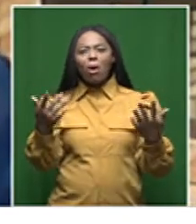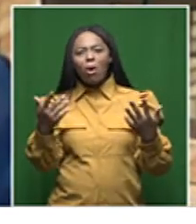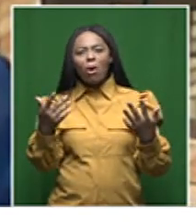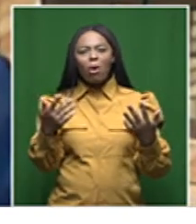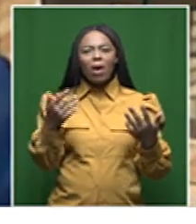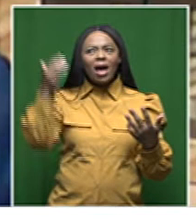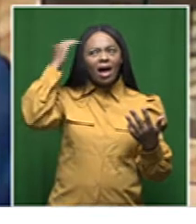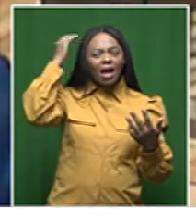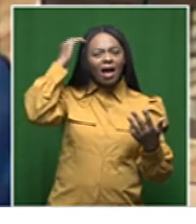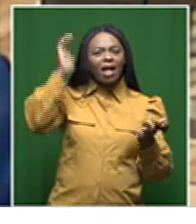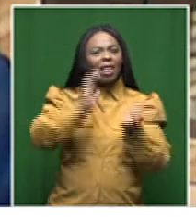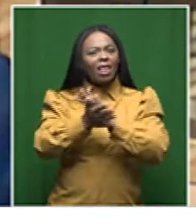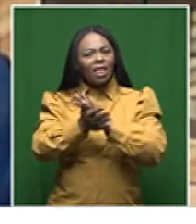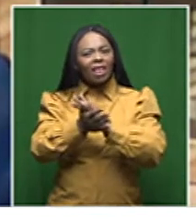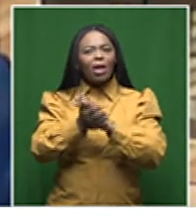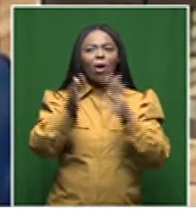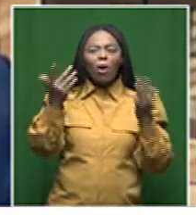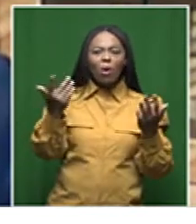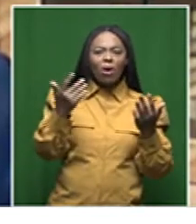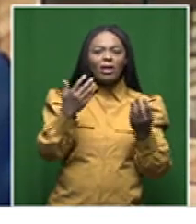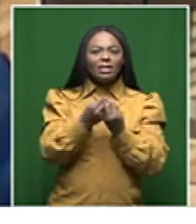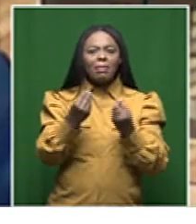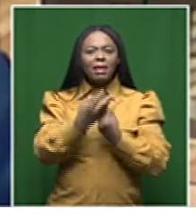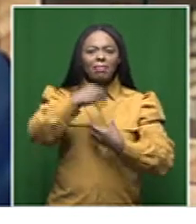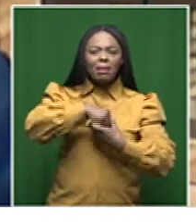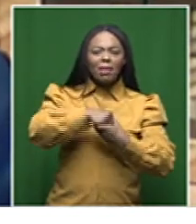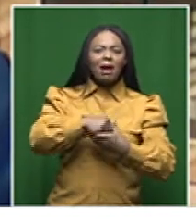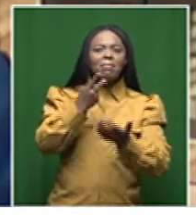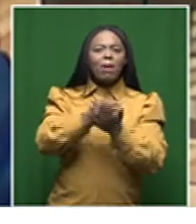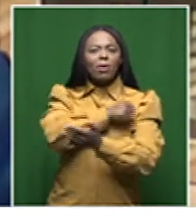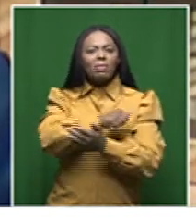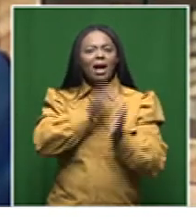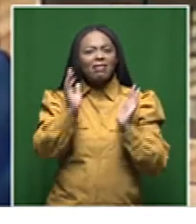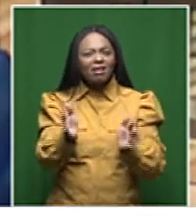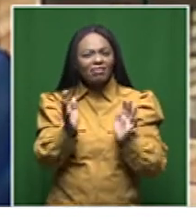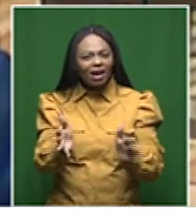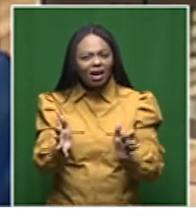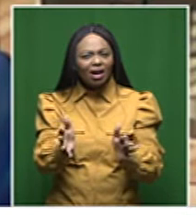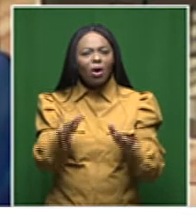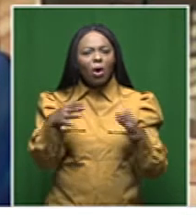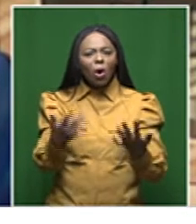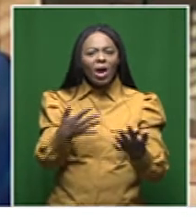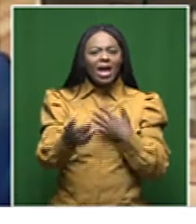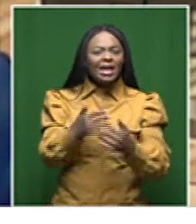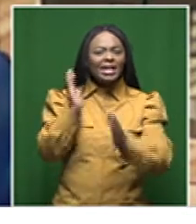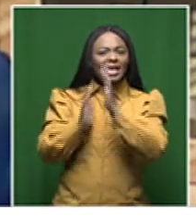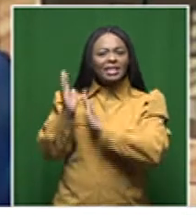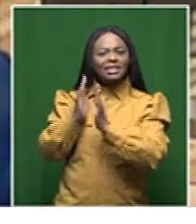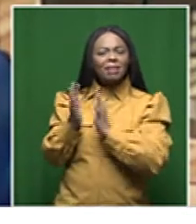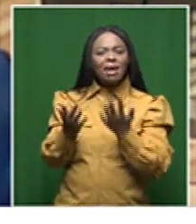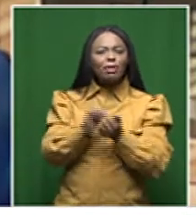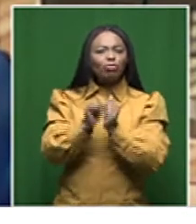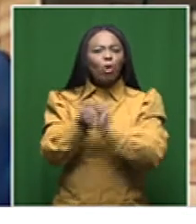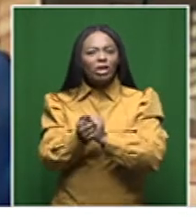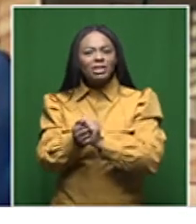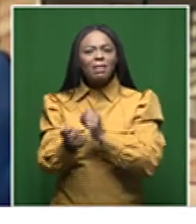to the central nervous system or related to the genitalia themselves, any history of sports injuries, if you have